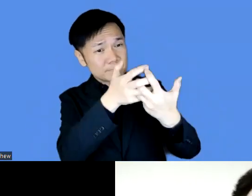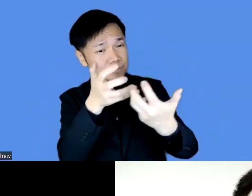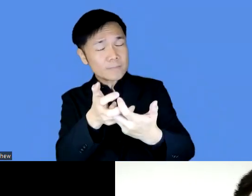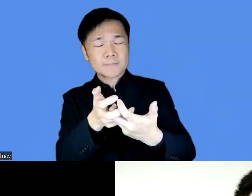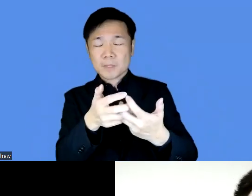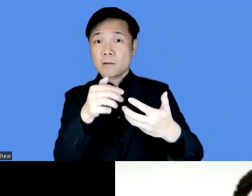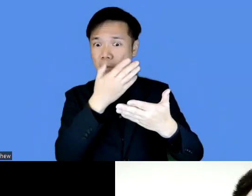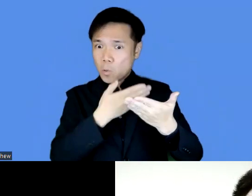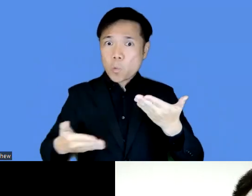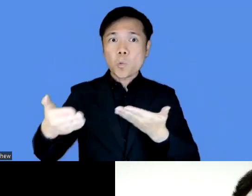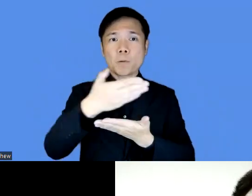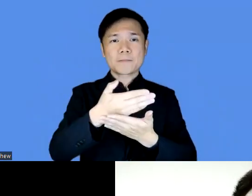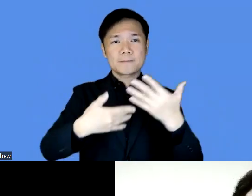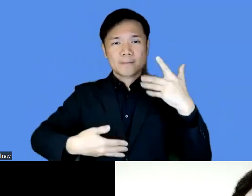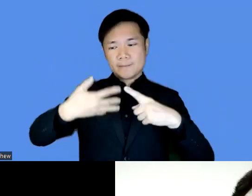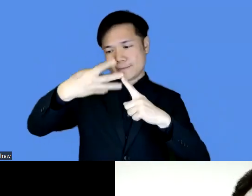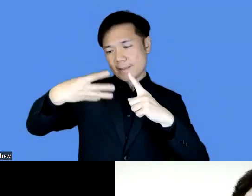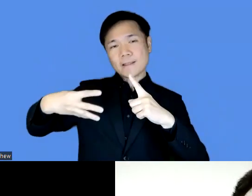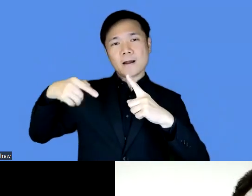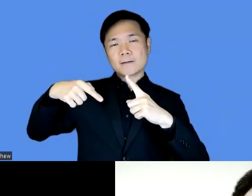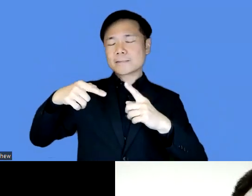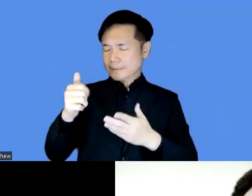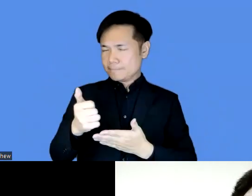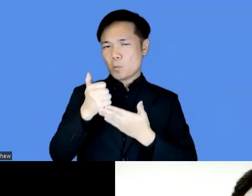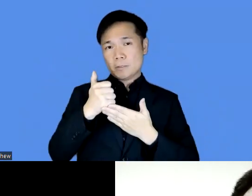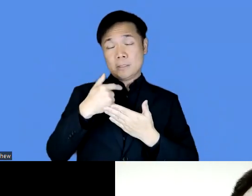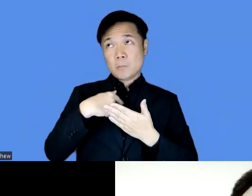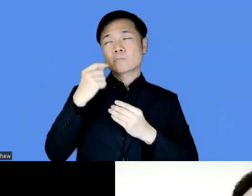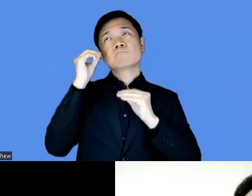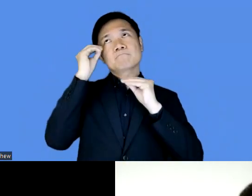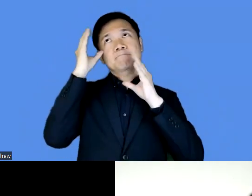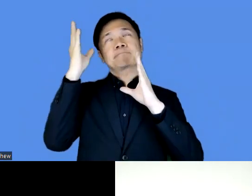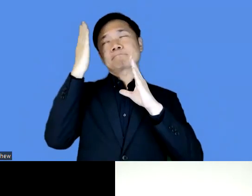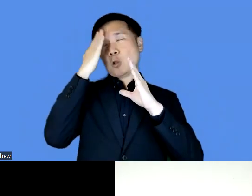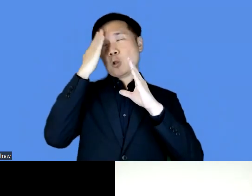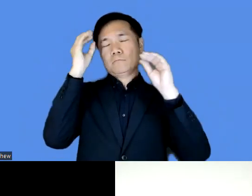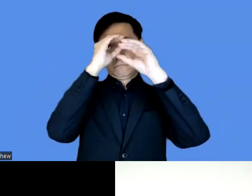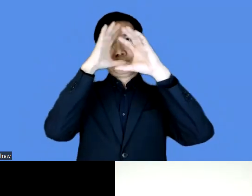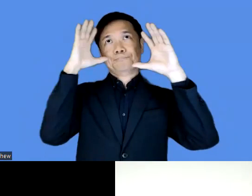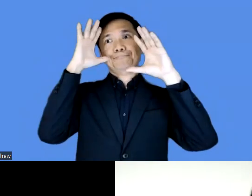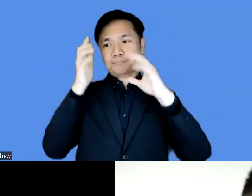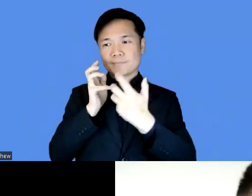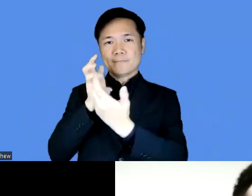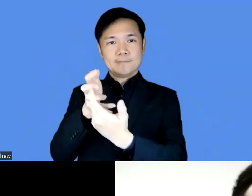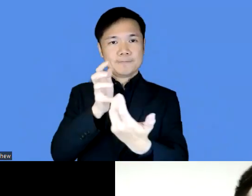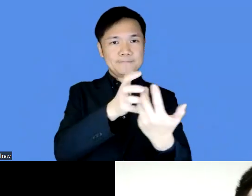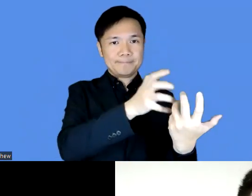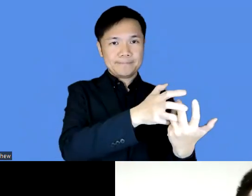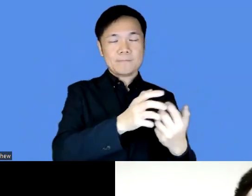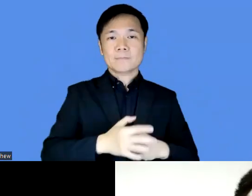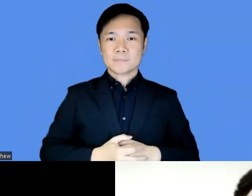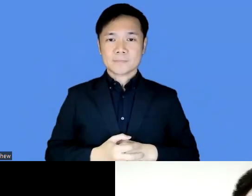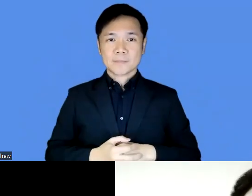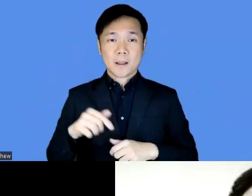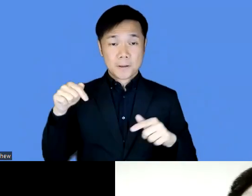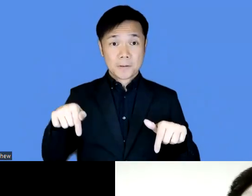us to provide better care and support for them. So China pays high attention to the cause of development of